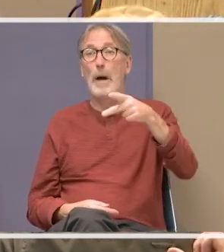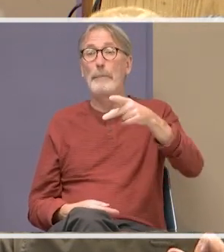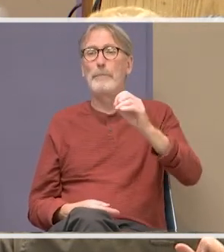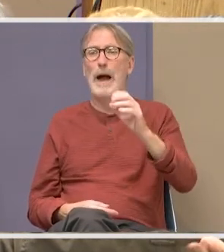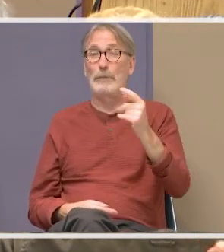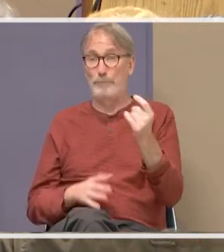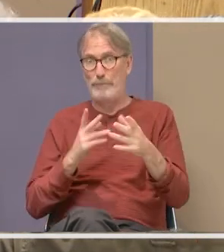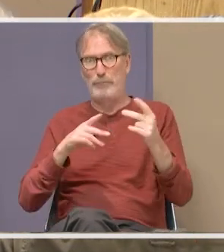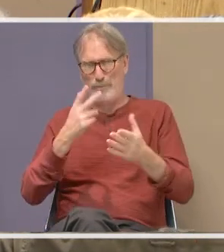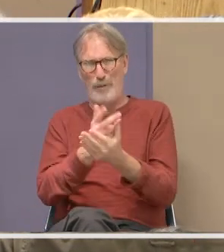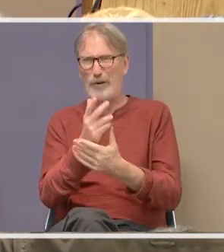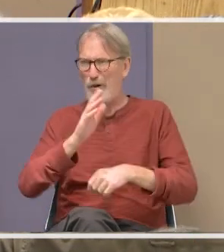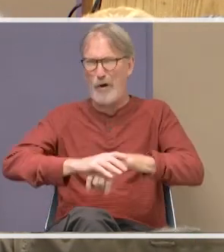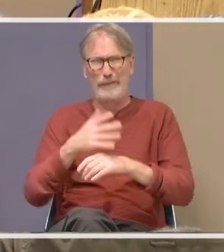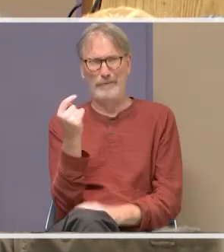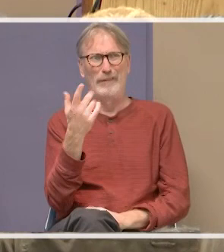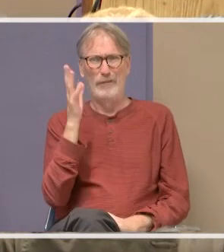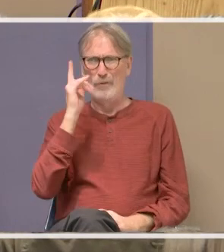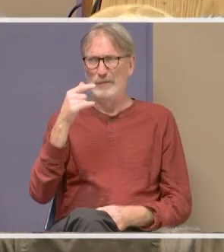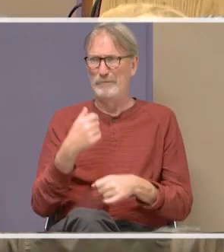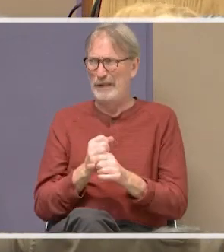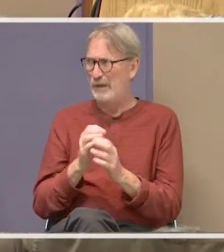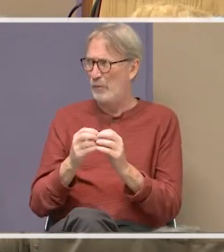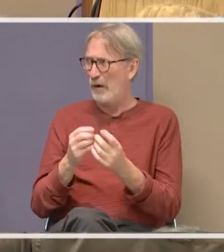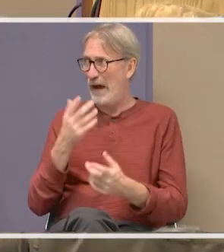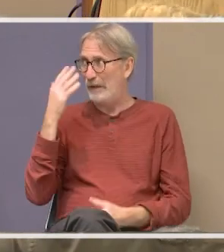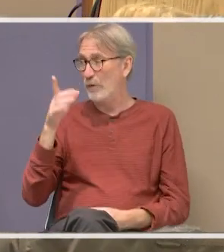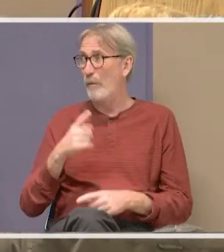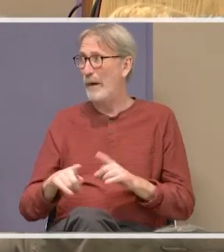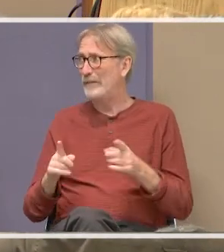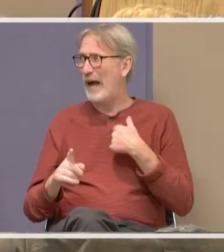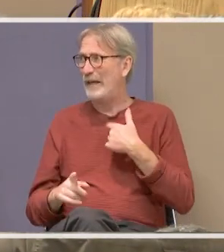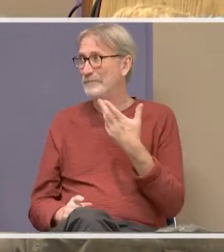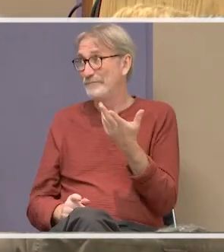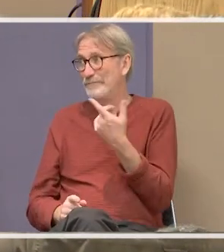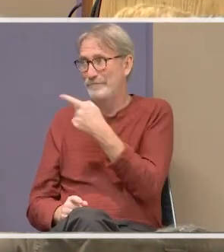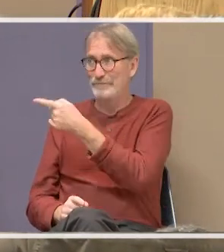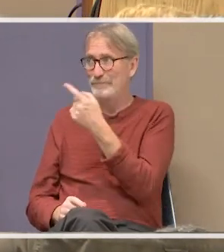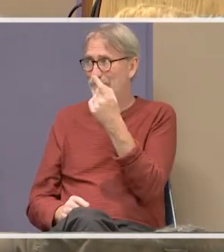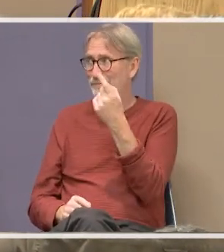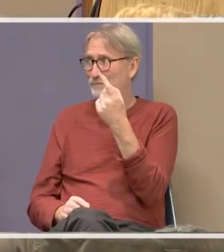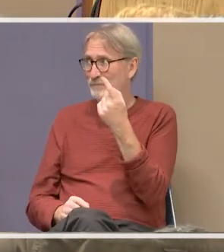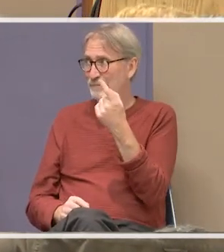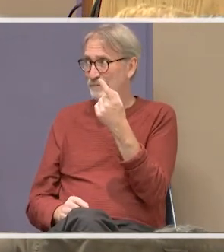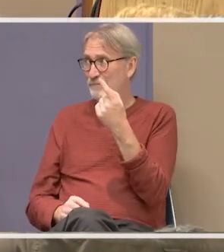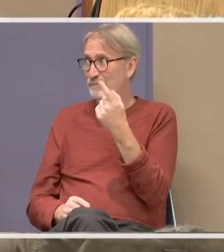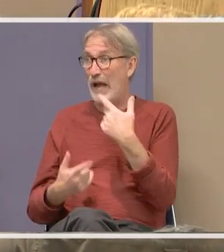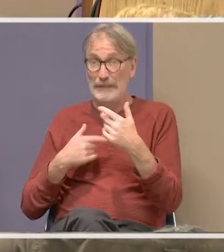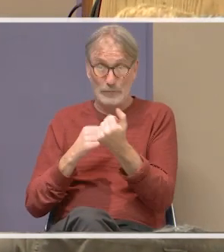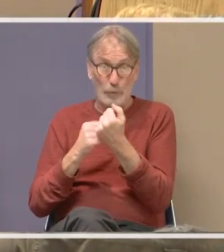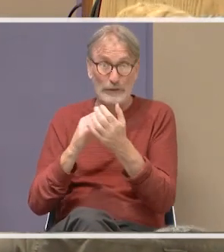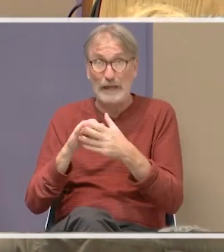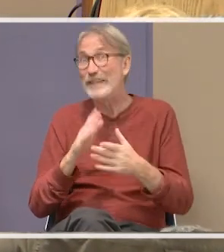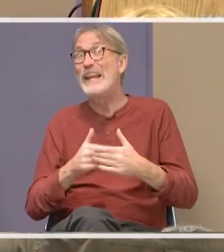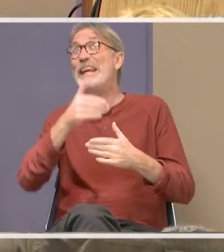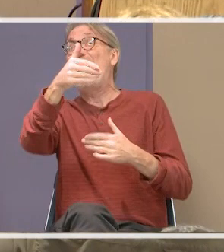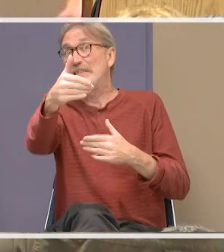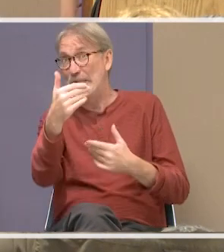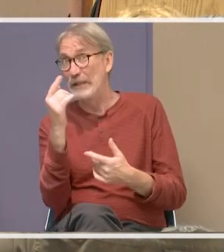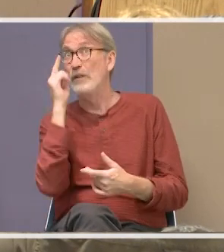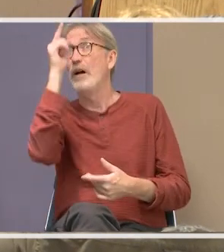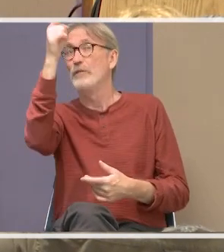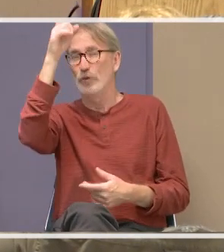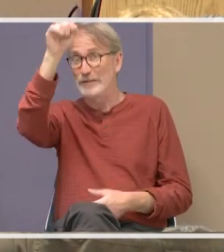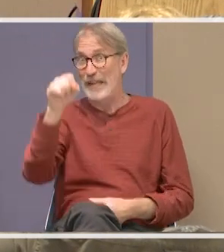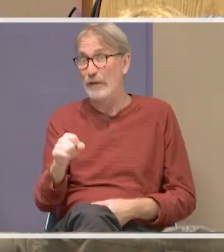then the intersection will be even more messed up. I don't know, but usually I'm all for bump outs. A bump out at the next intersection